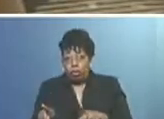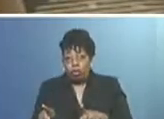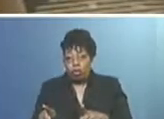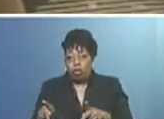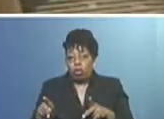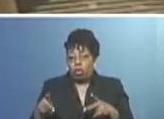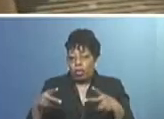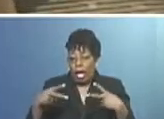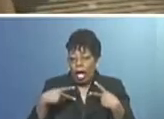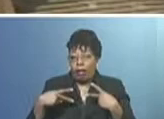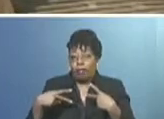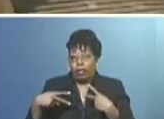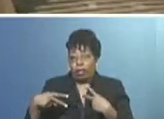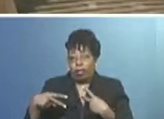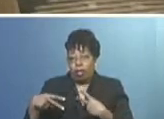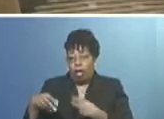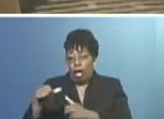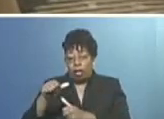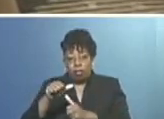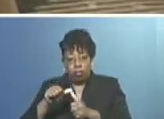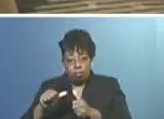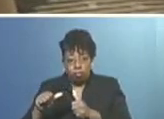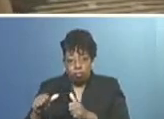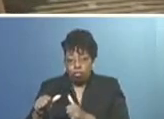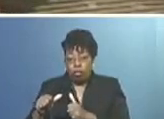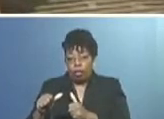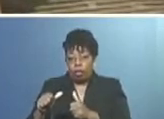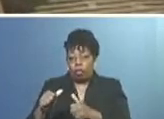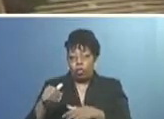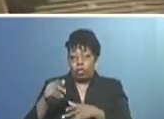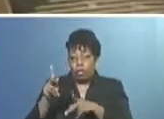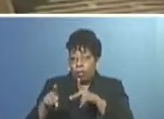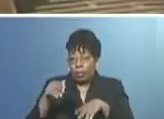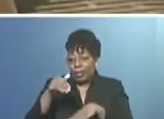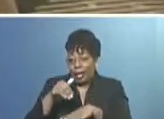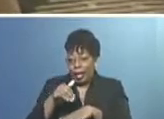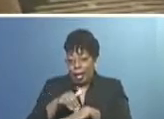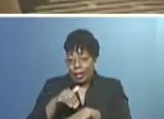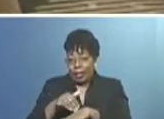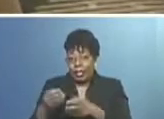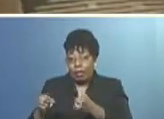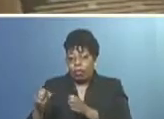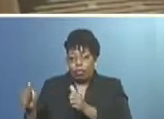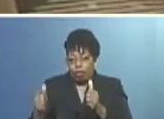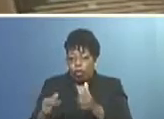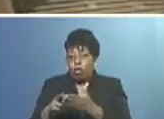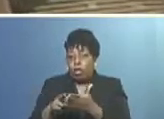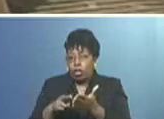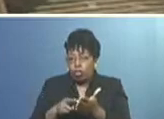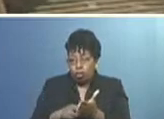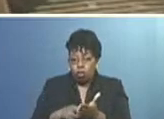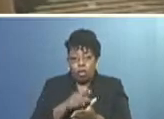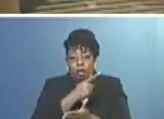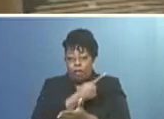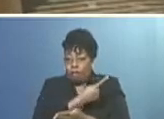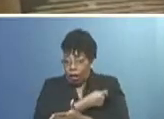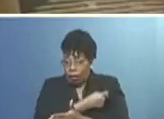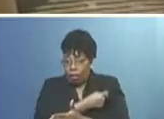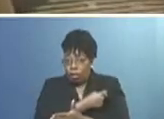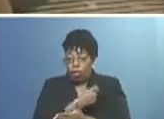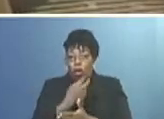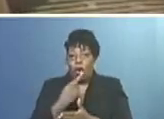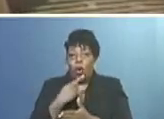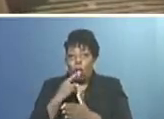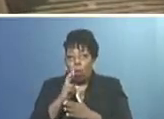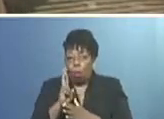having social gatherings, for the most part, the persons who were attending those social gatherings were following the protocols. Either they were vaccinated or they are